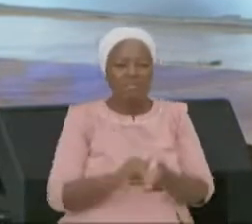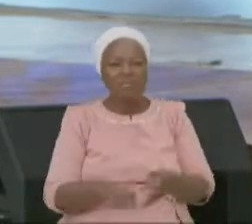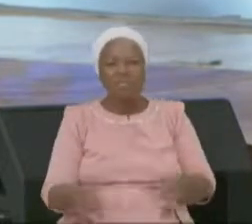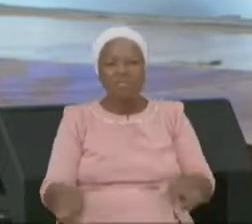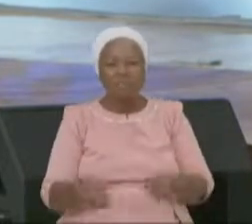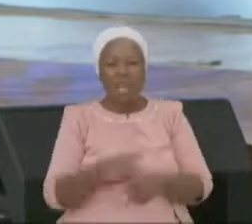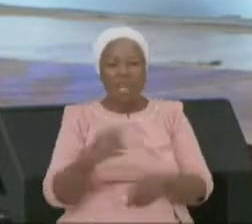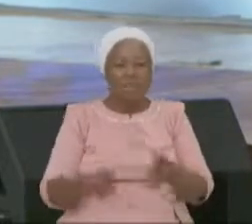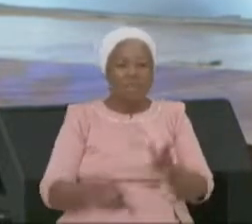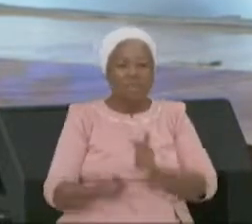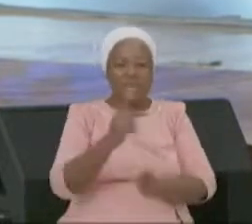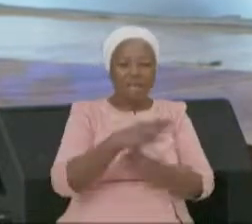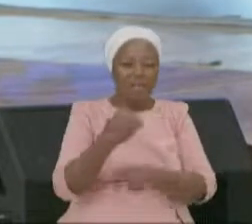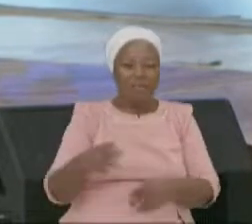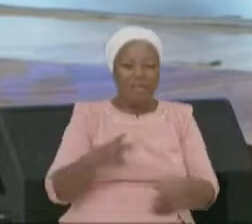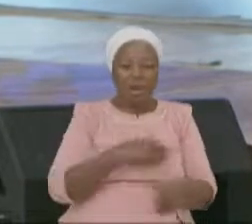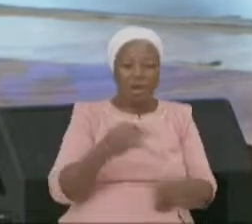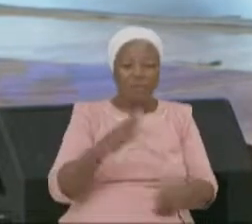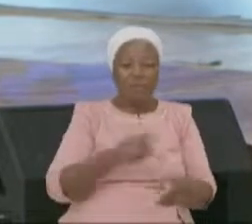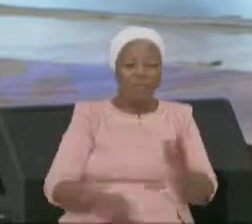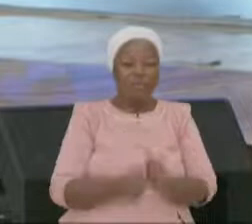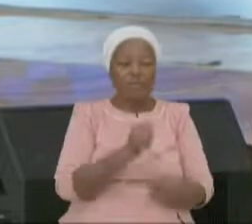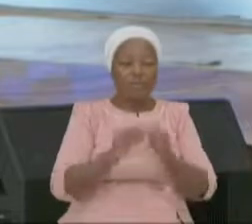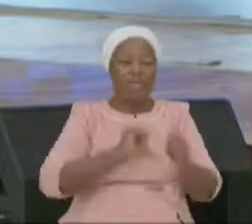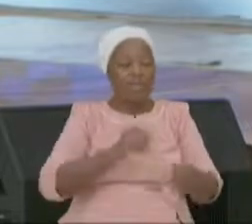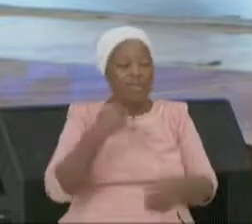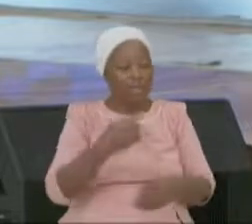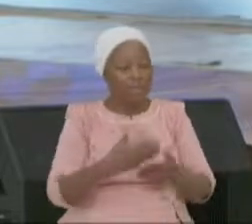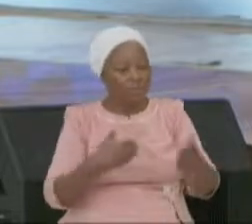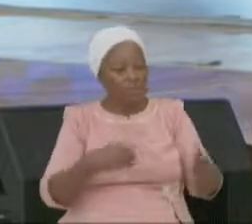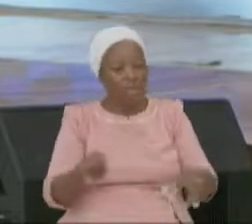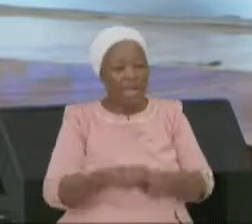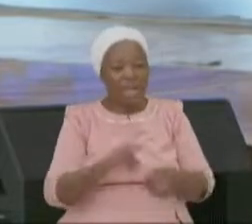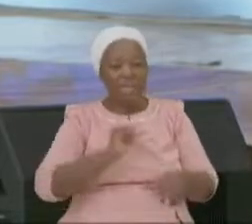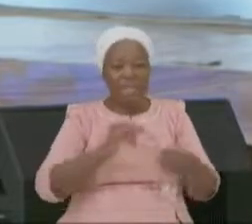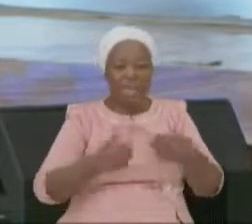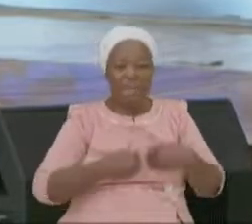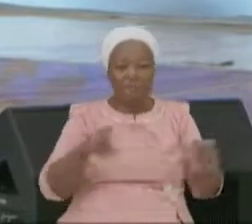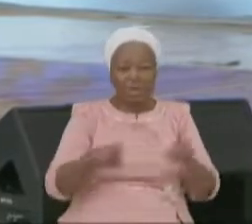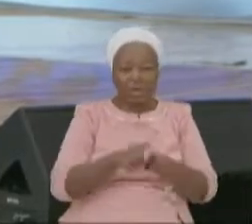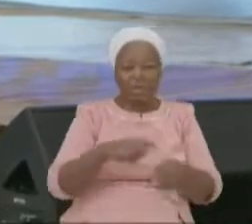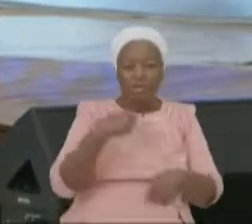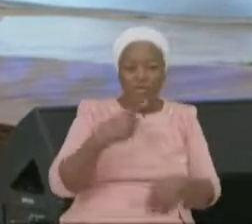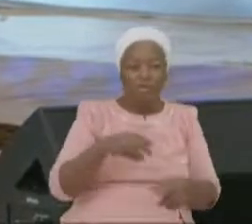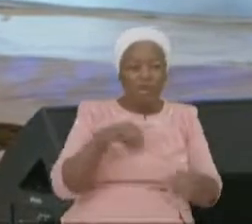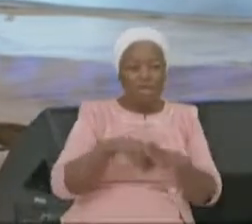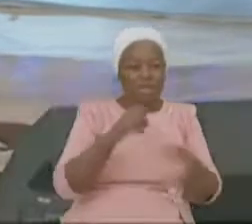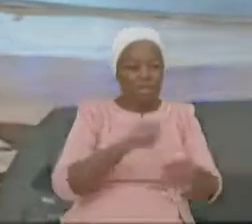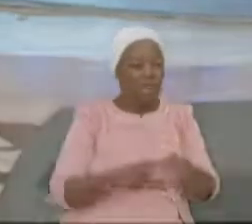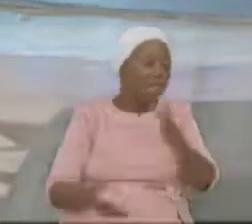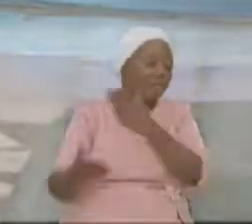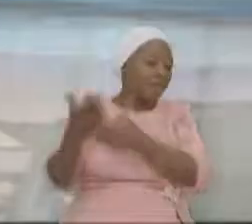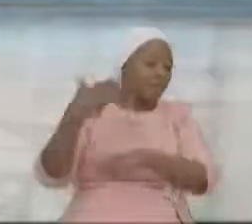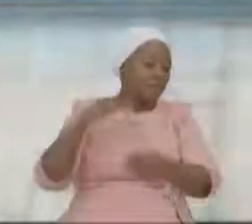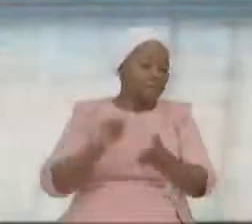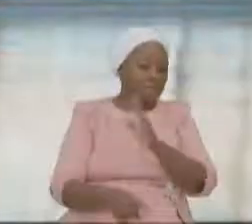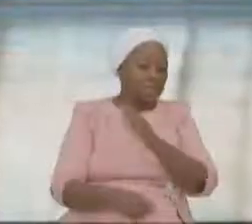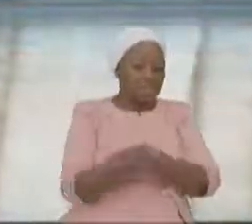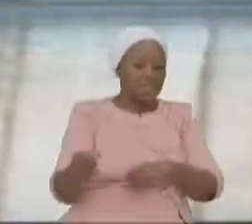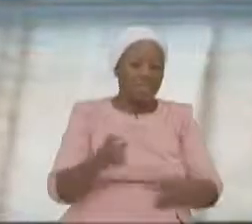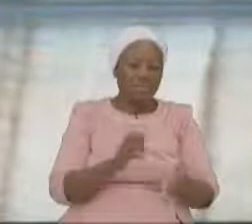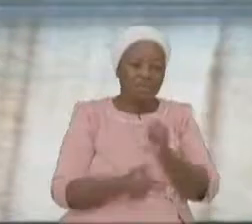of the which I tell you before, as I have also told you in time past, that they which